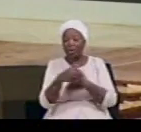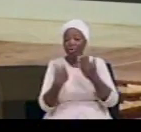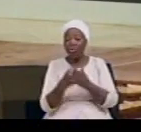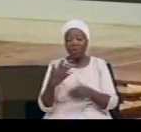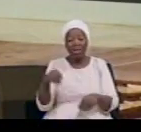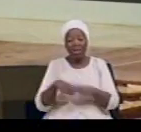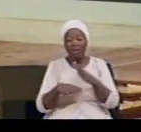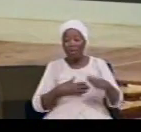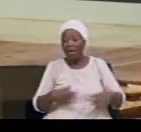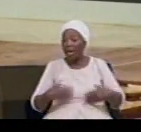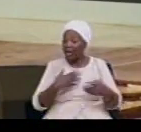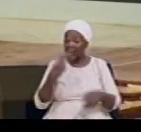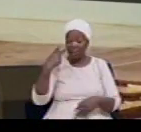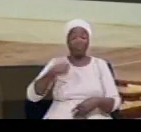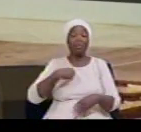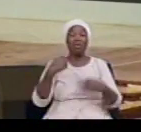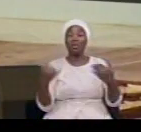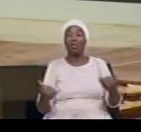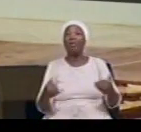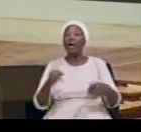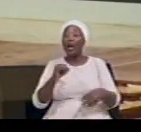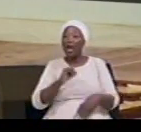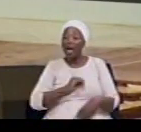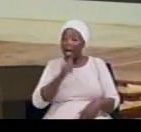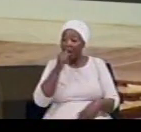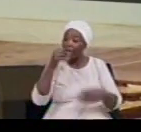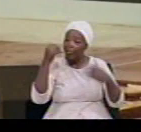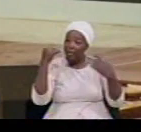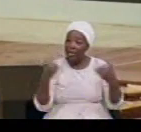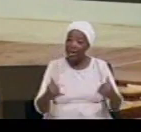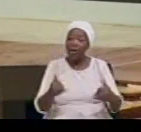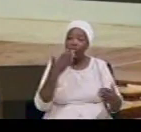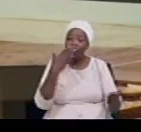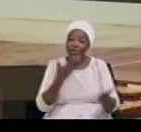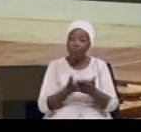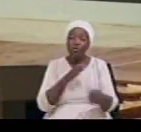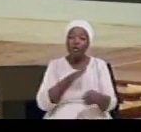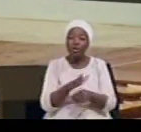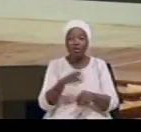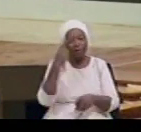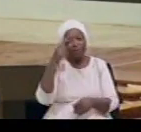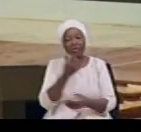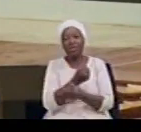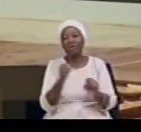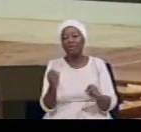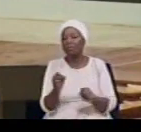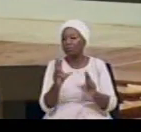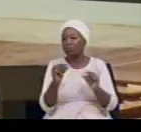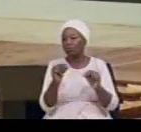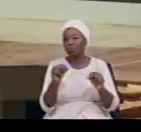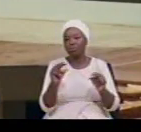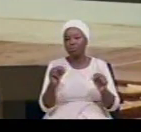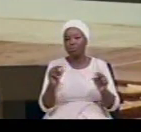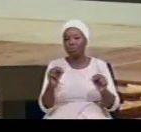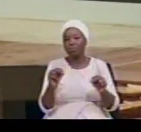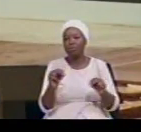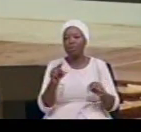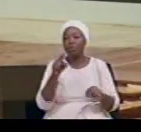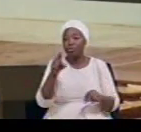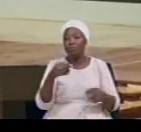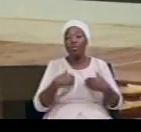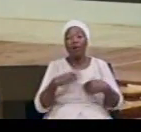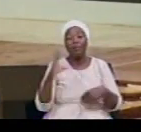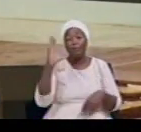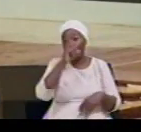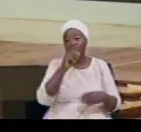look at me. I am now good enough for salvation. You have missed the